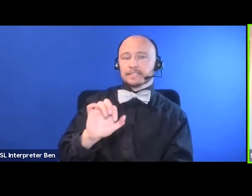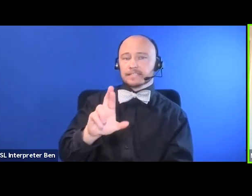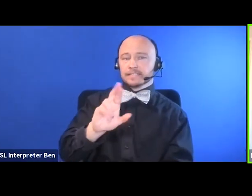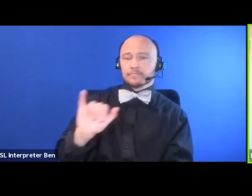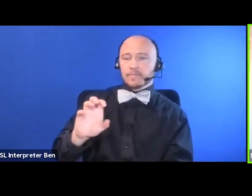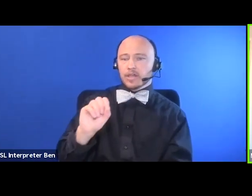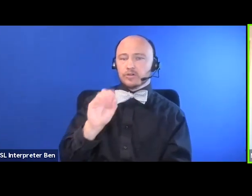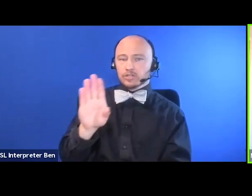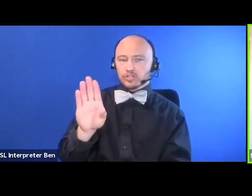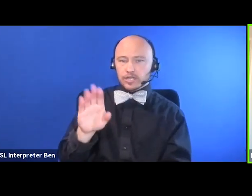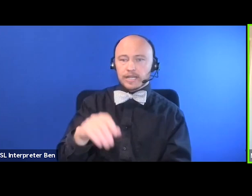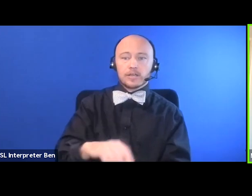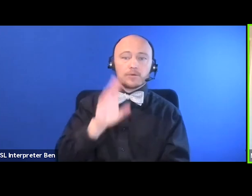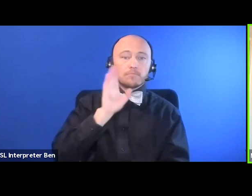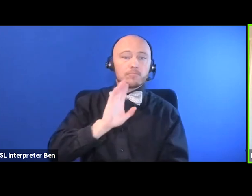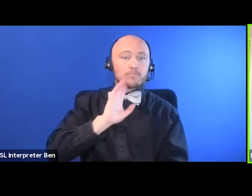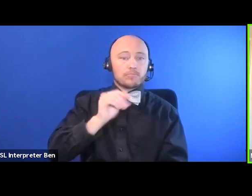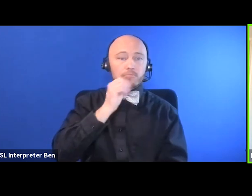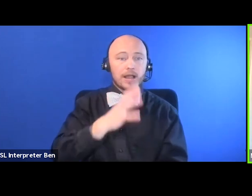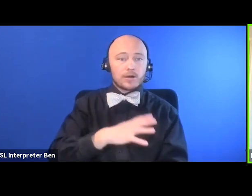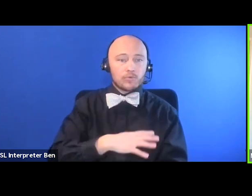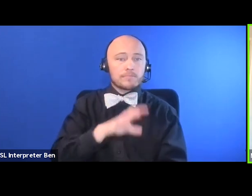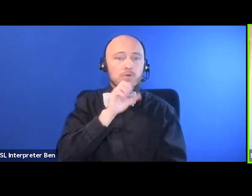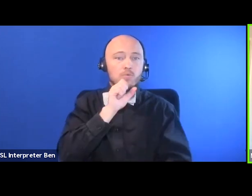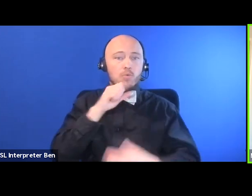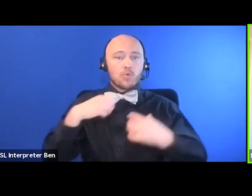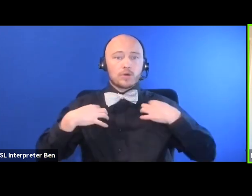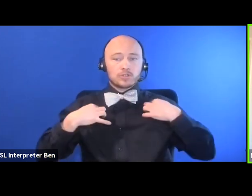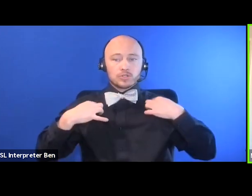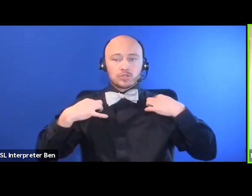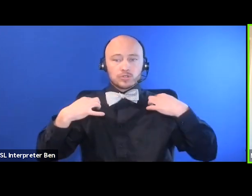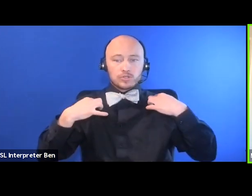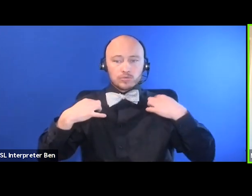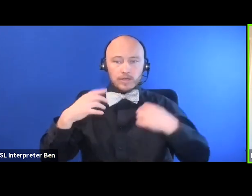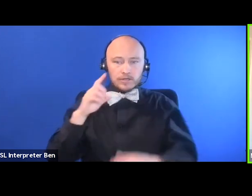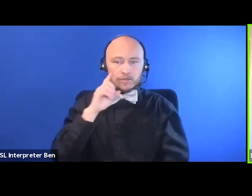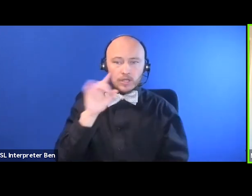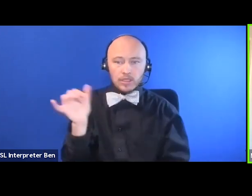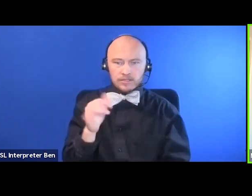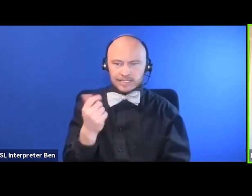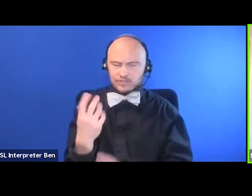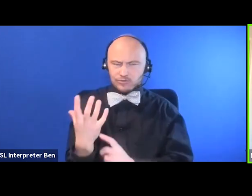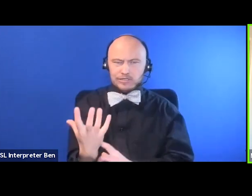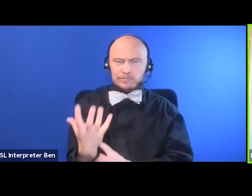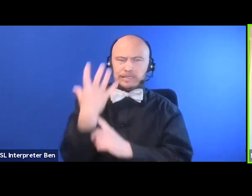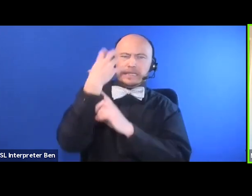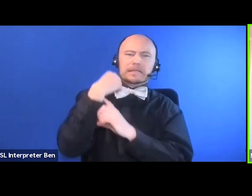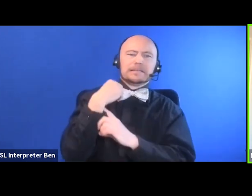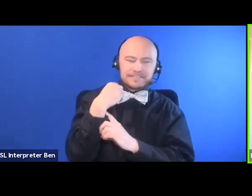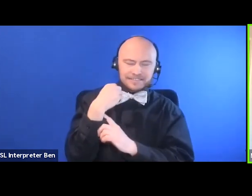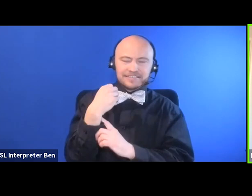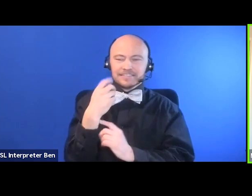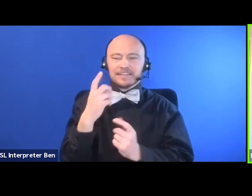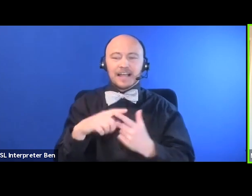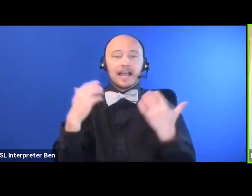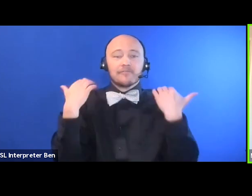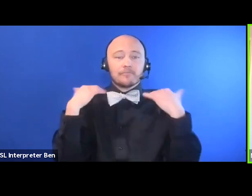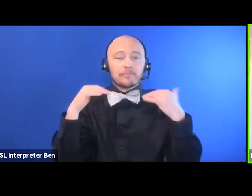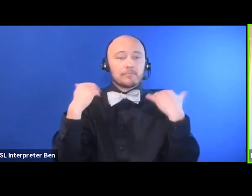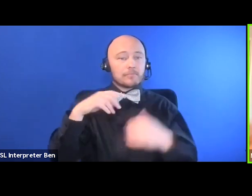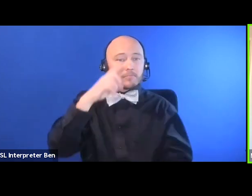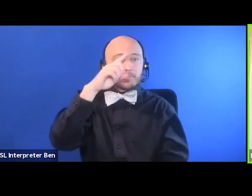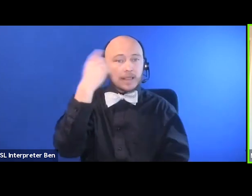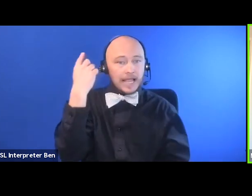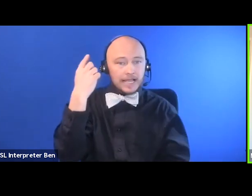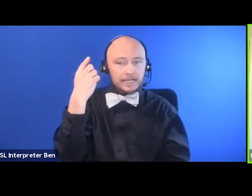a brown woman in an orange sweater that looks like it's sort of trying to eat my head, shoulder length black hair.